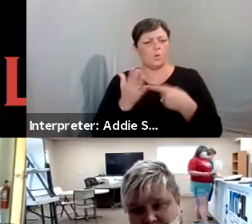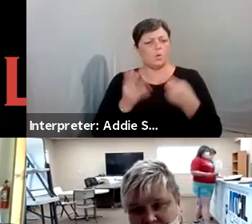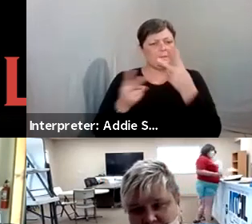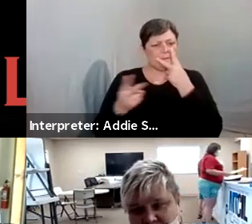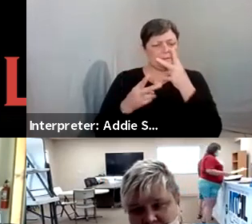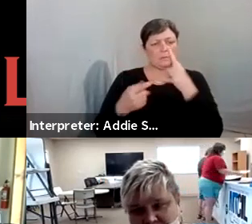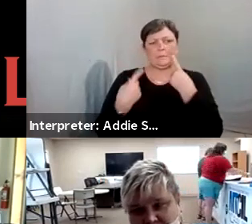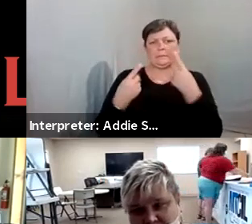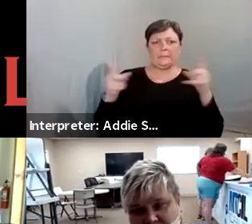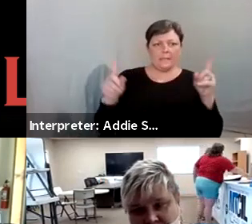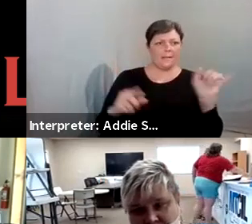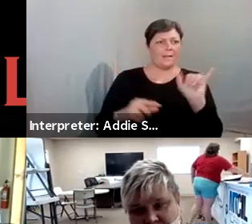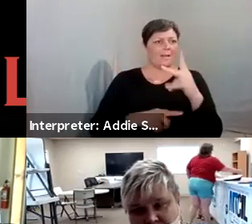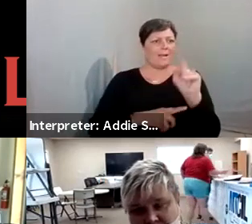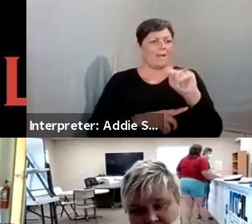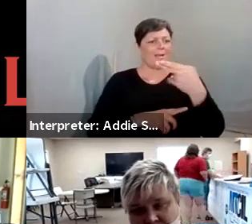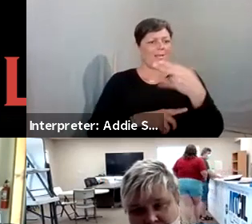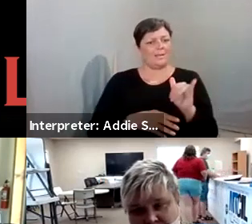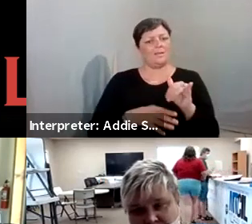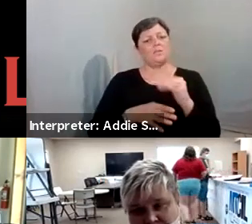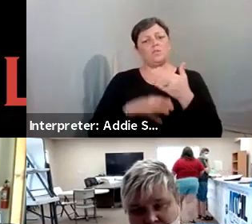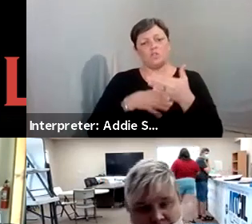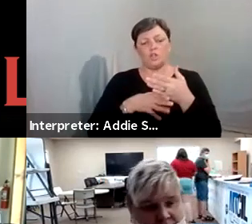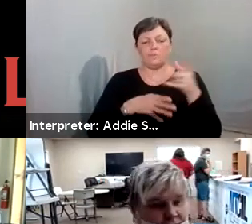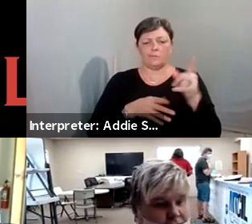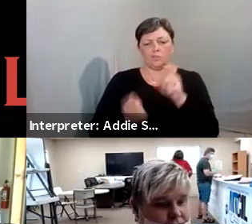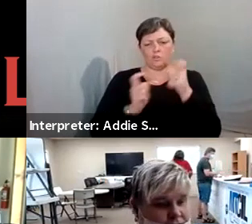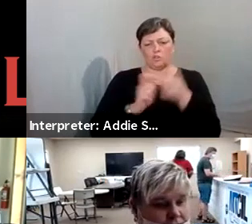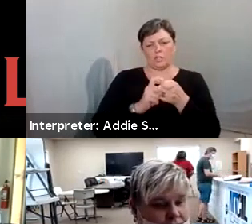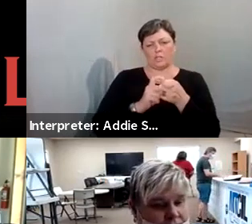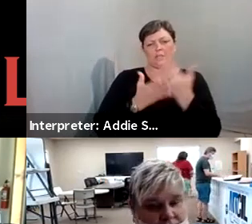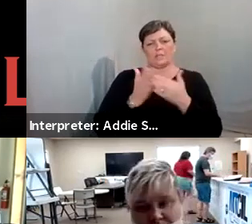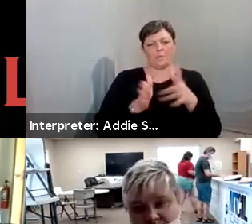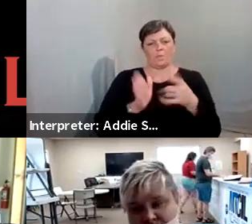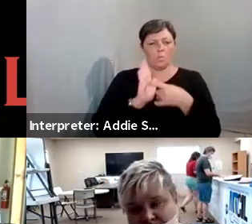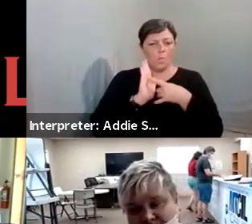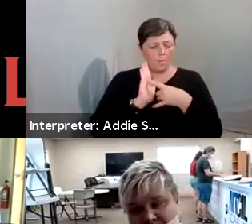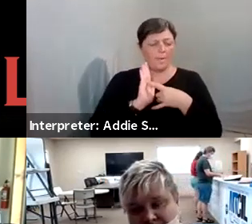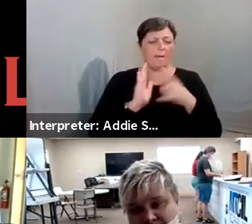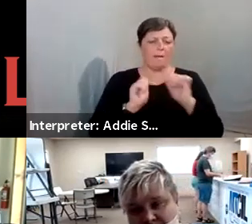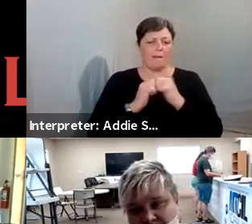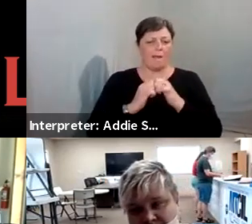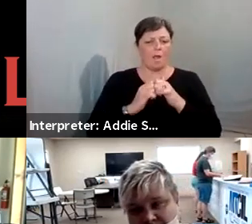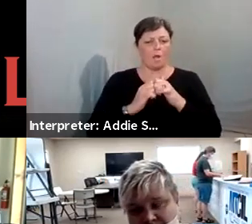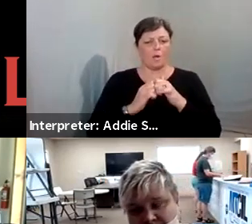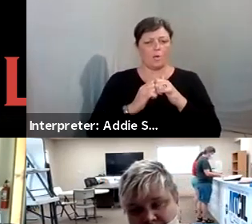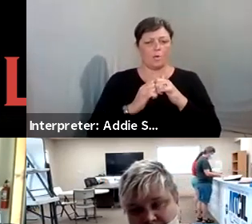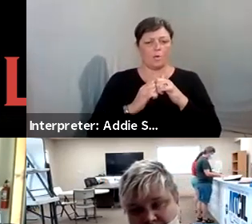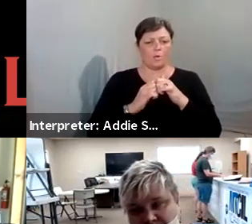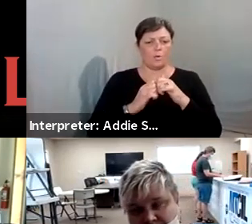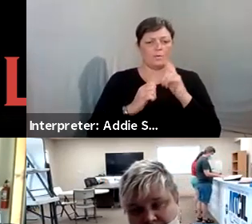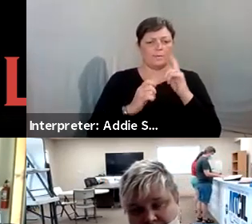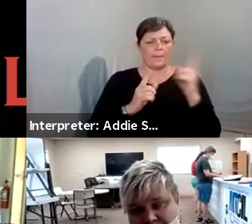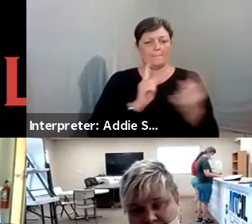been a success? Like Kathy just shared that they changed up some of their protocol of how they are loaning or meeting with